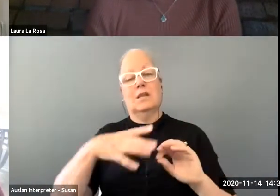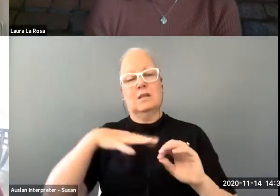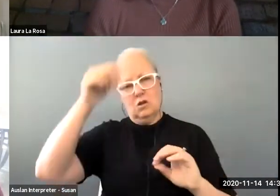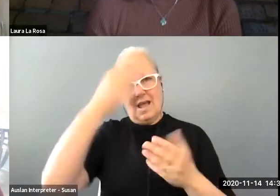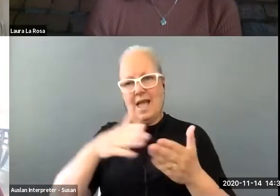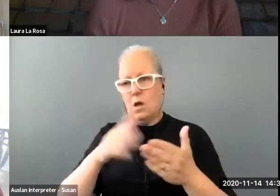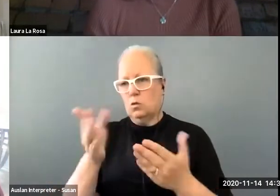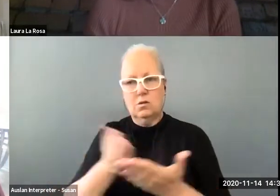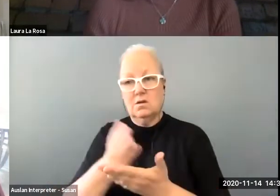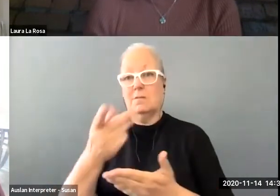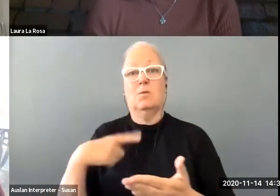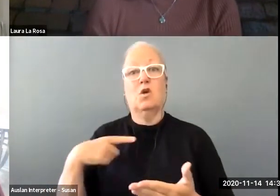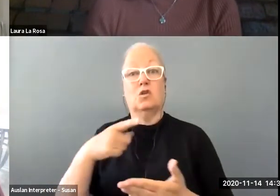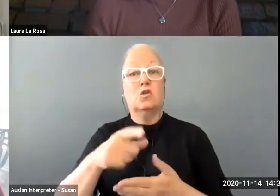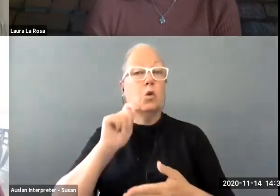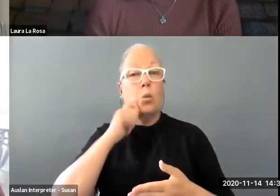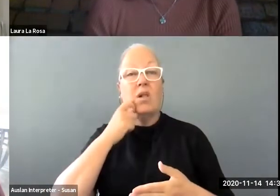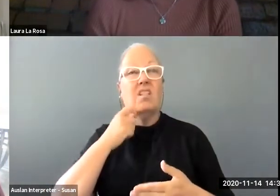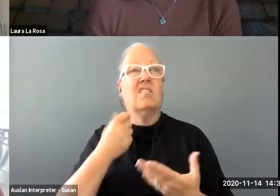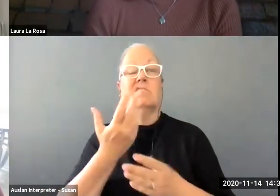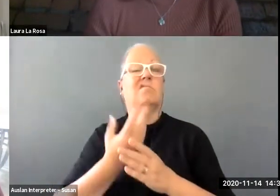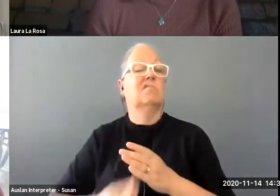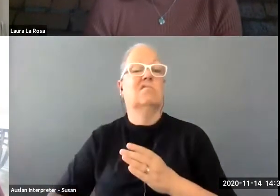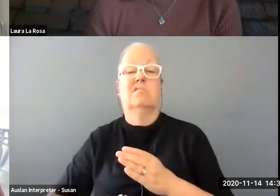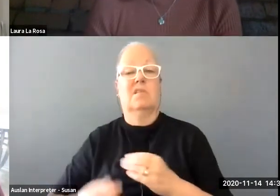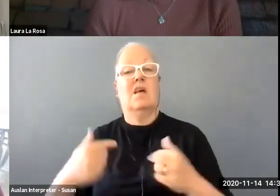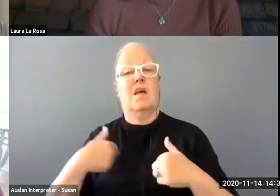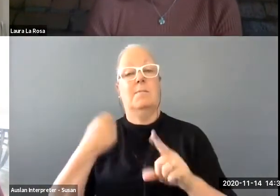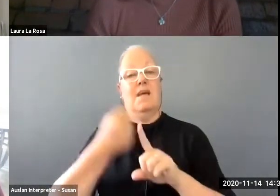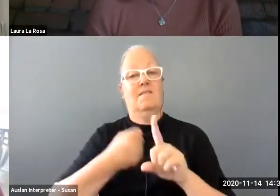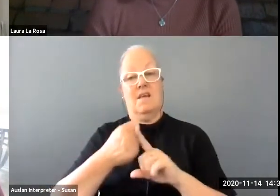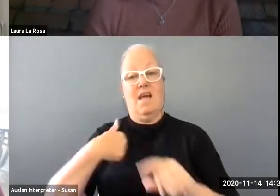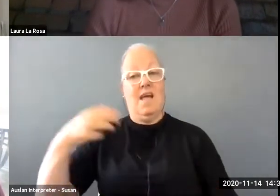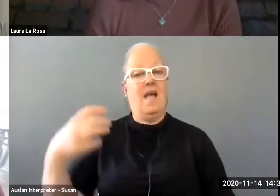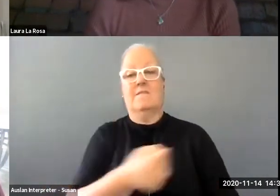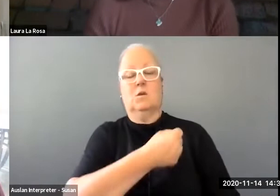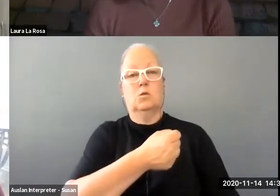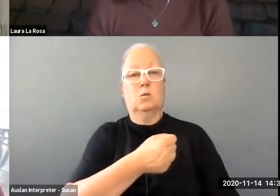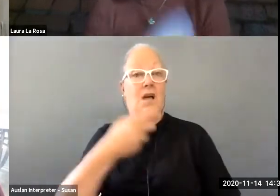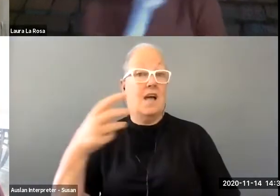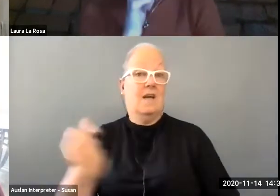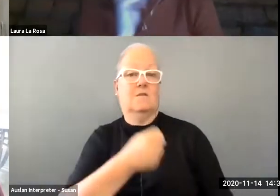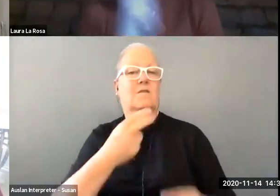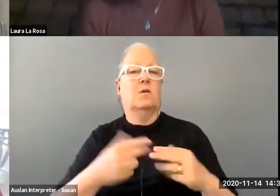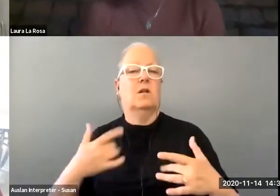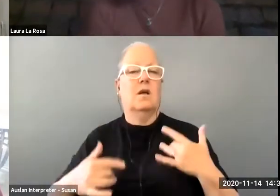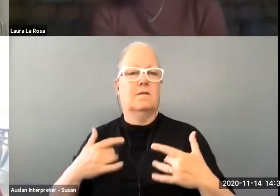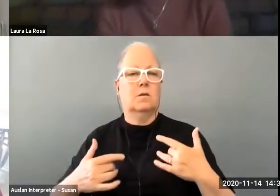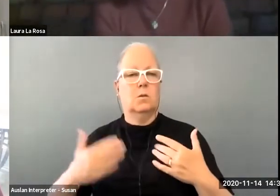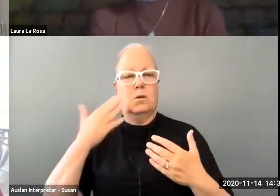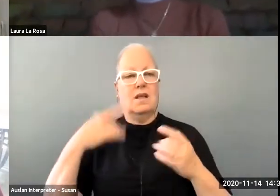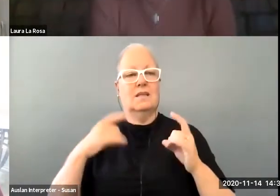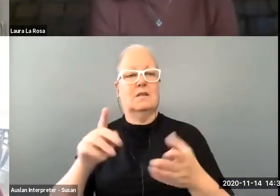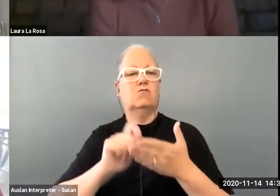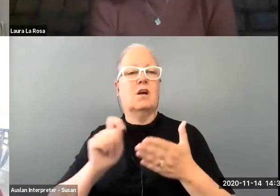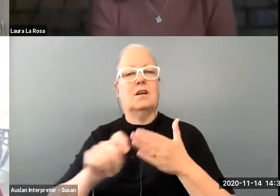And so I am an advocate by necessity. I think when I started writing about mental